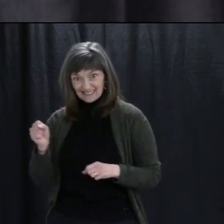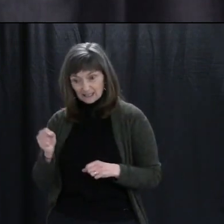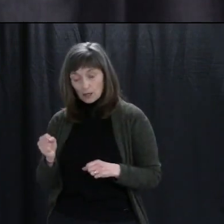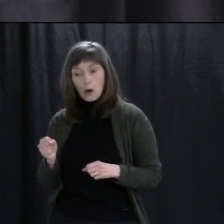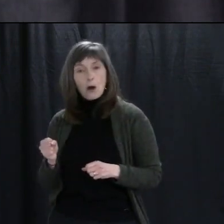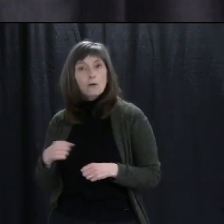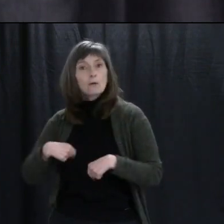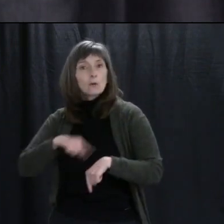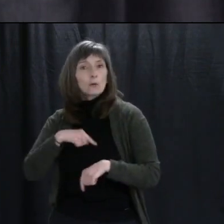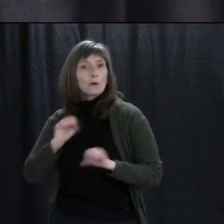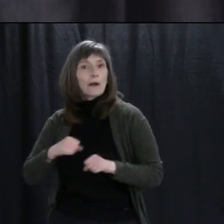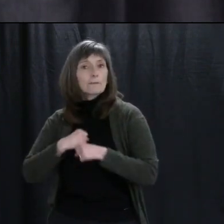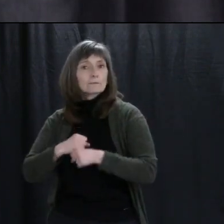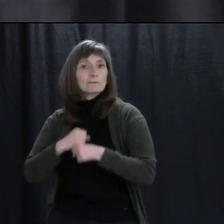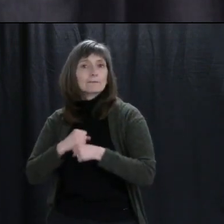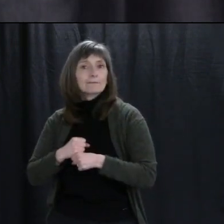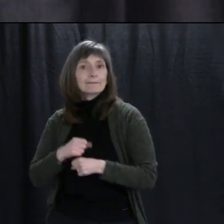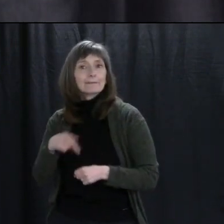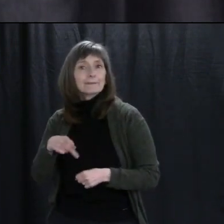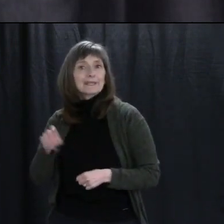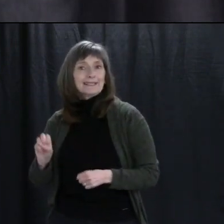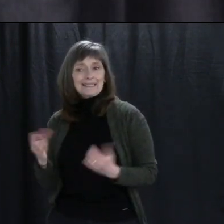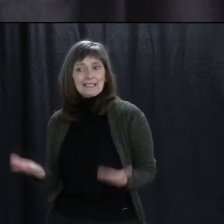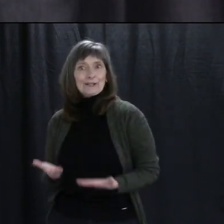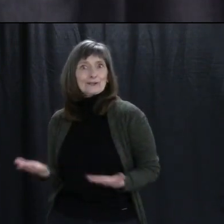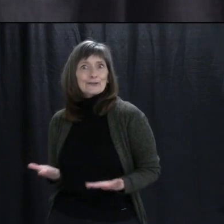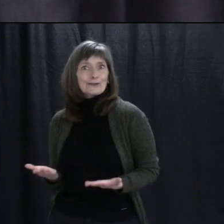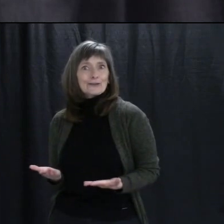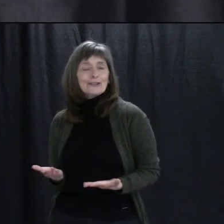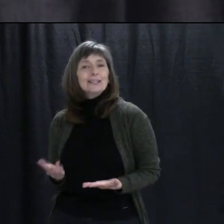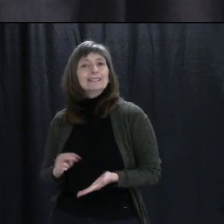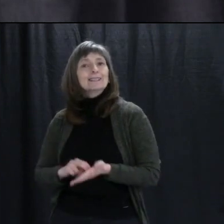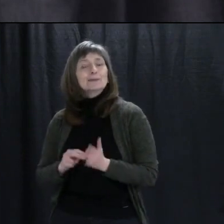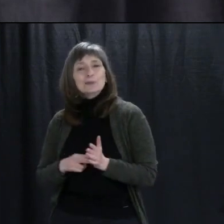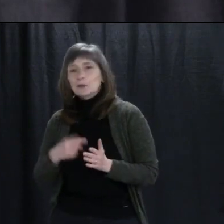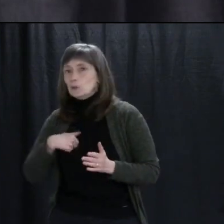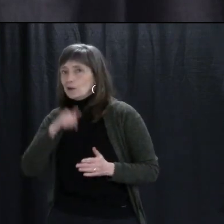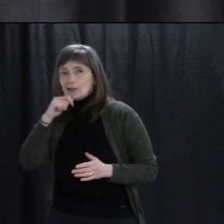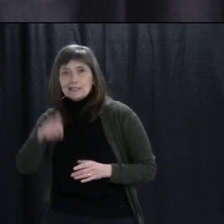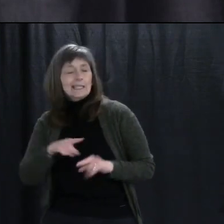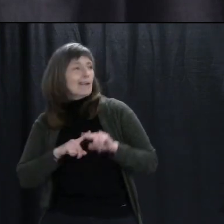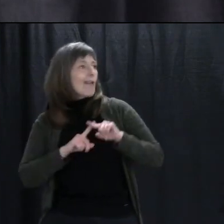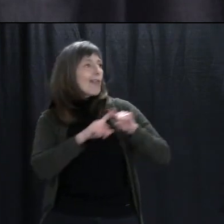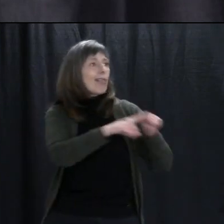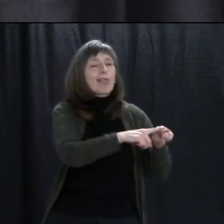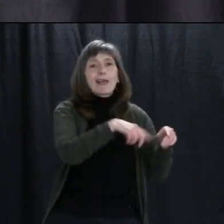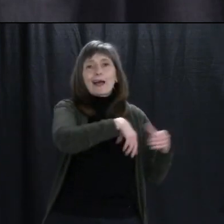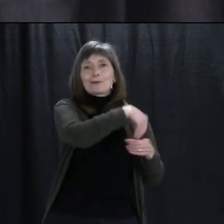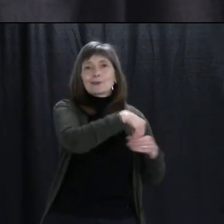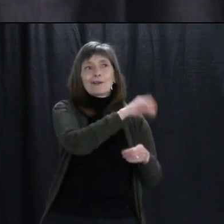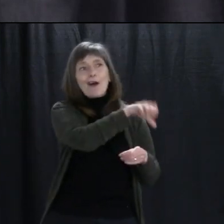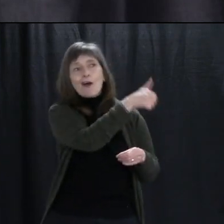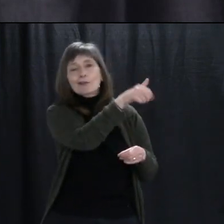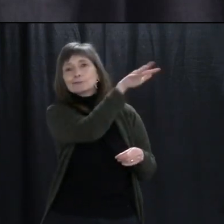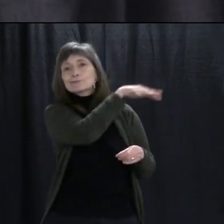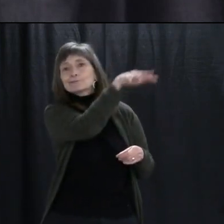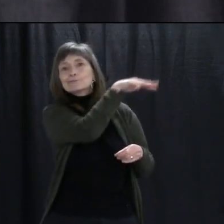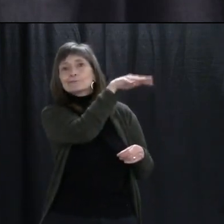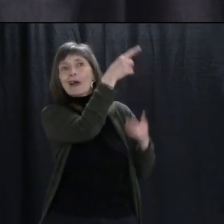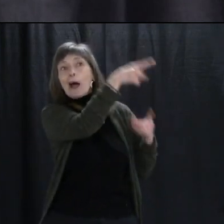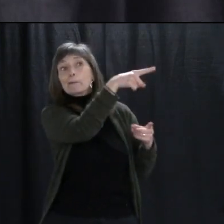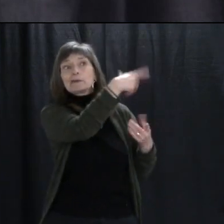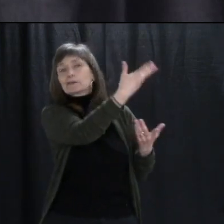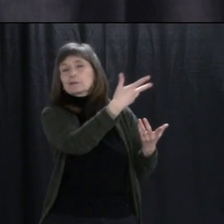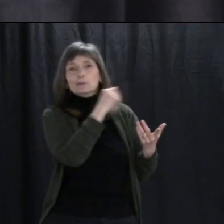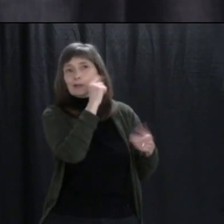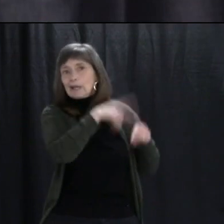to manufacture our own PPE locally, and that will reduce our reliance on outside circumstances that